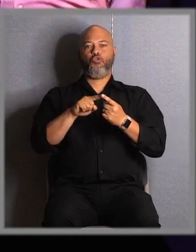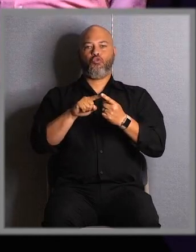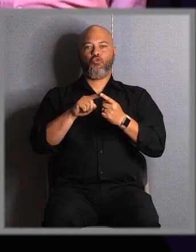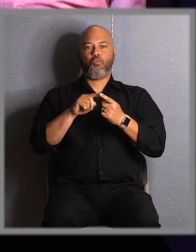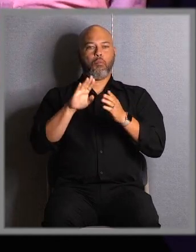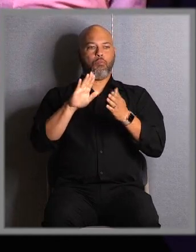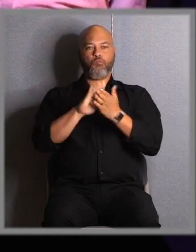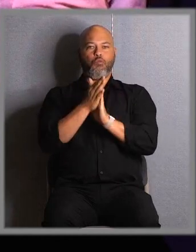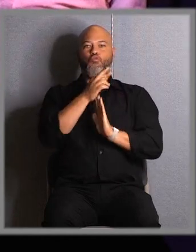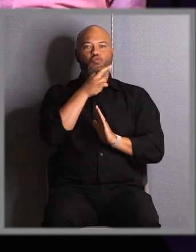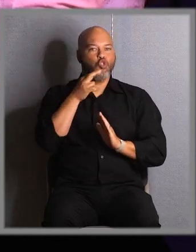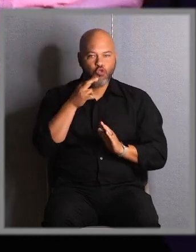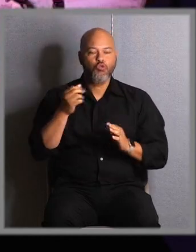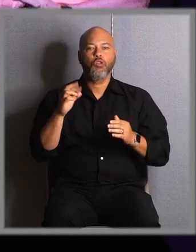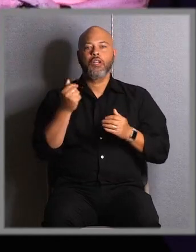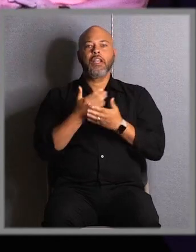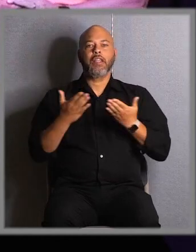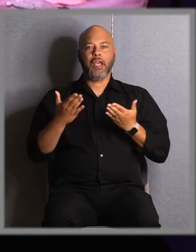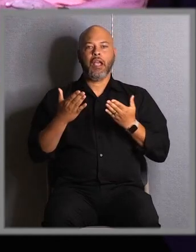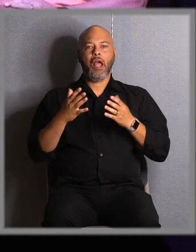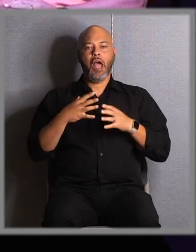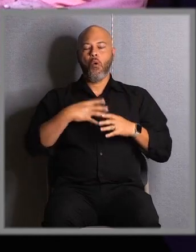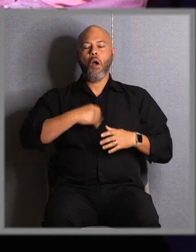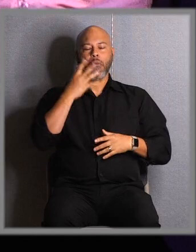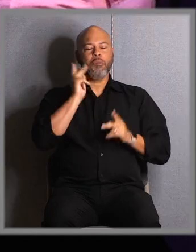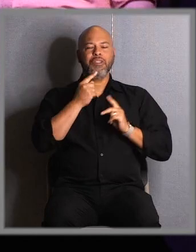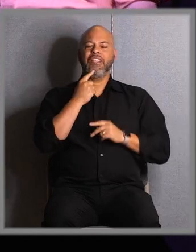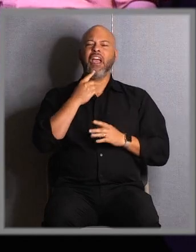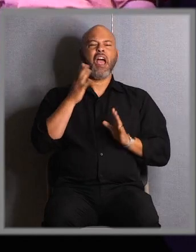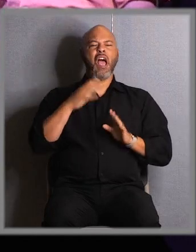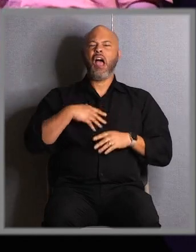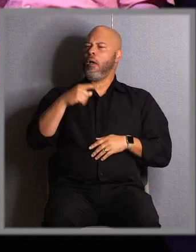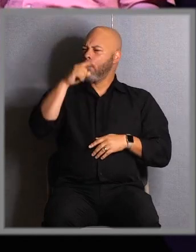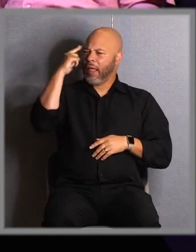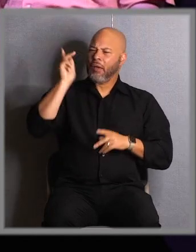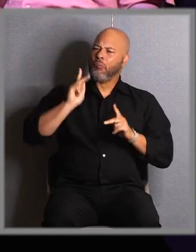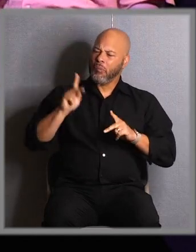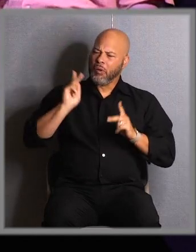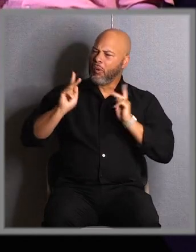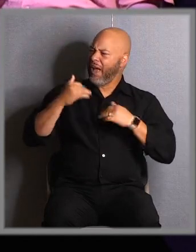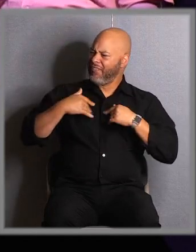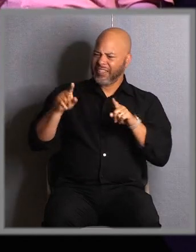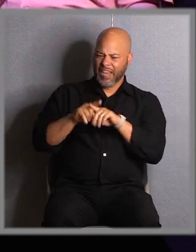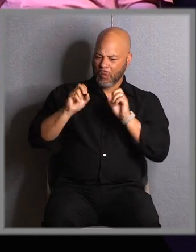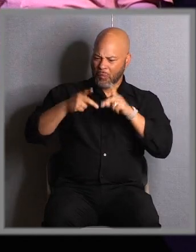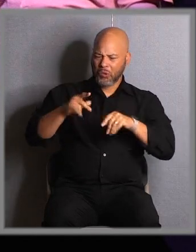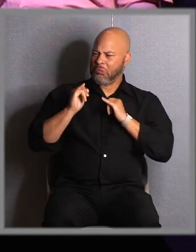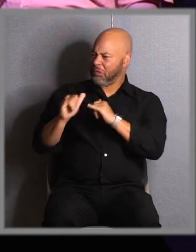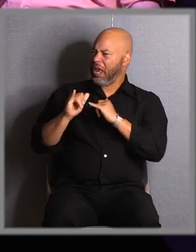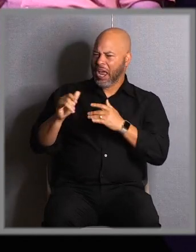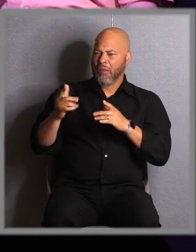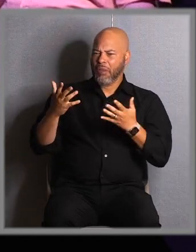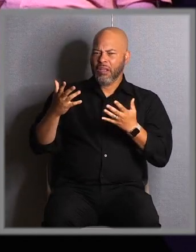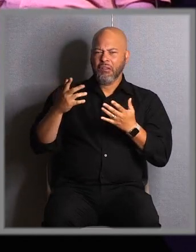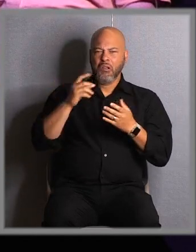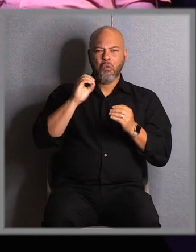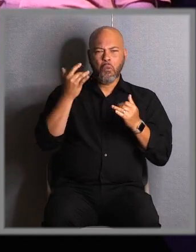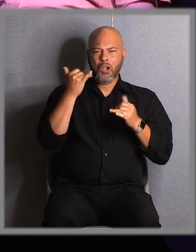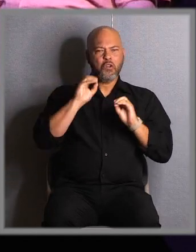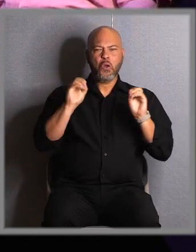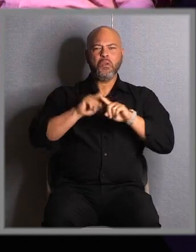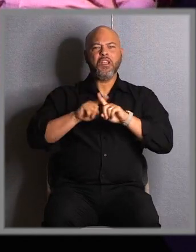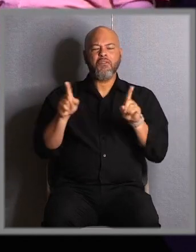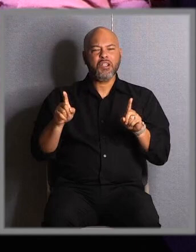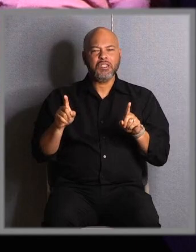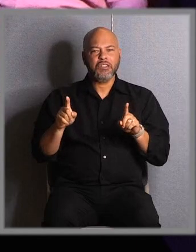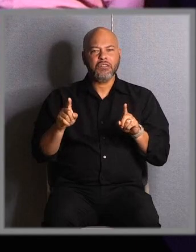rude, but a lot of white people say black people have the same opportunities as white people do. You go